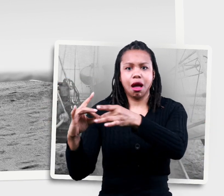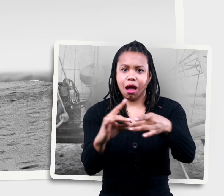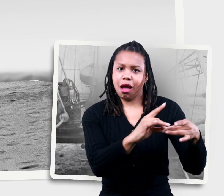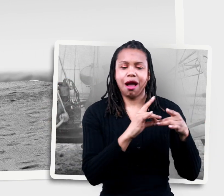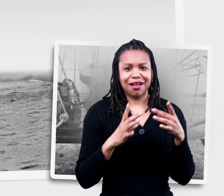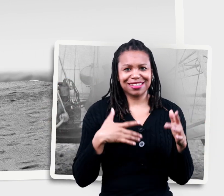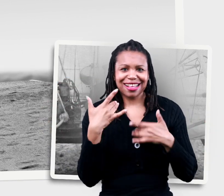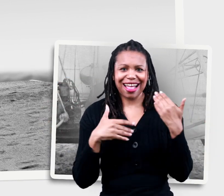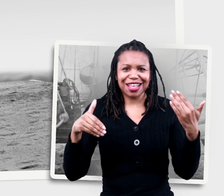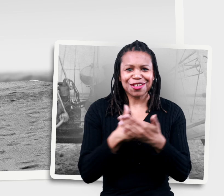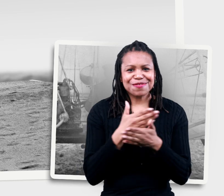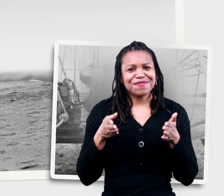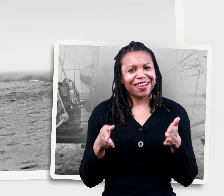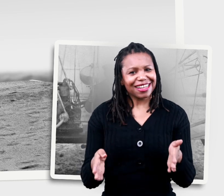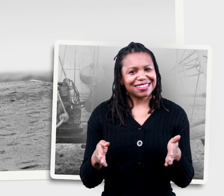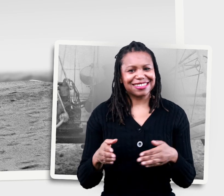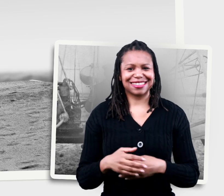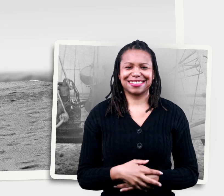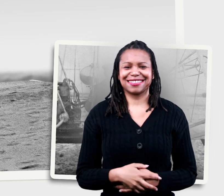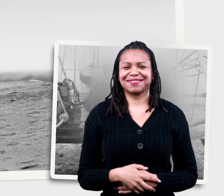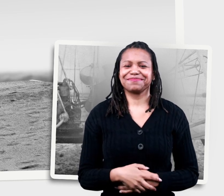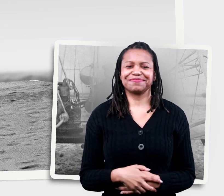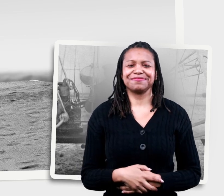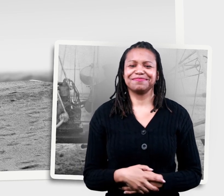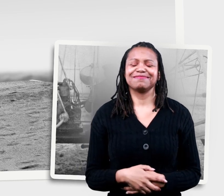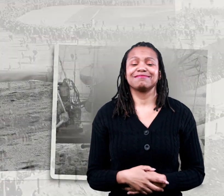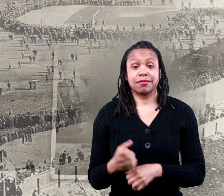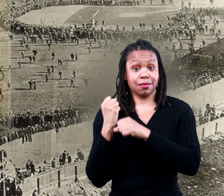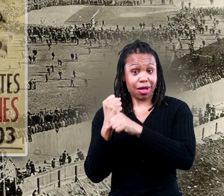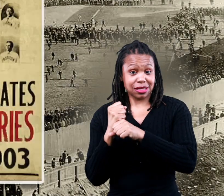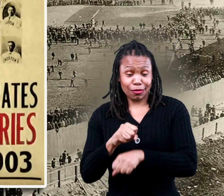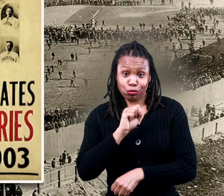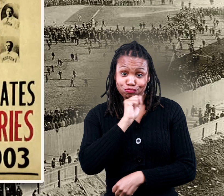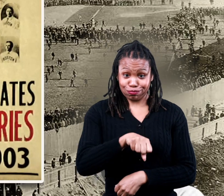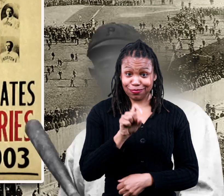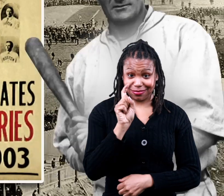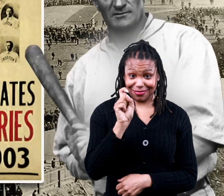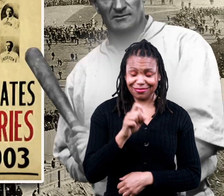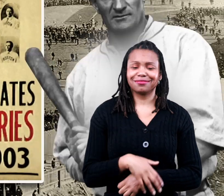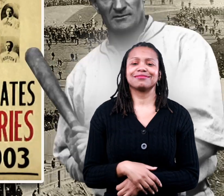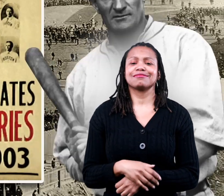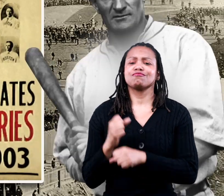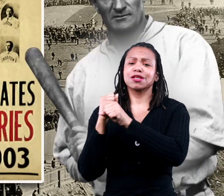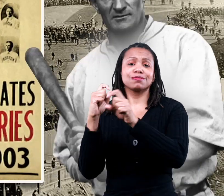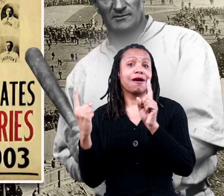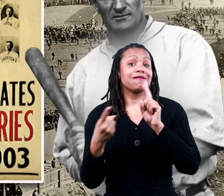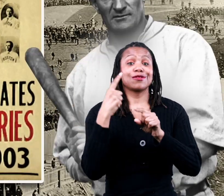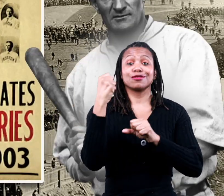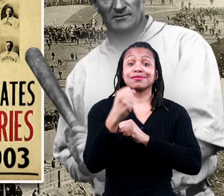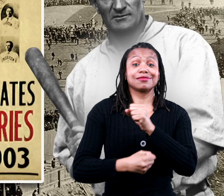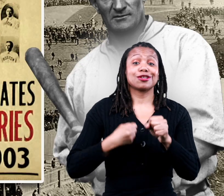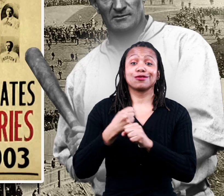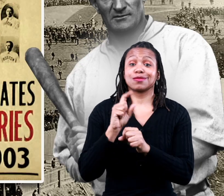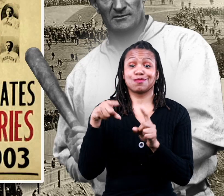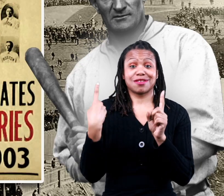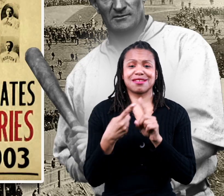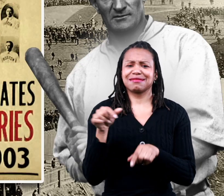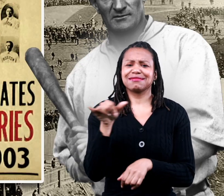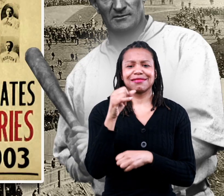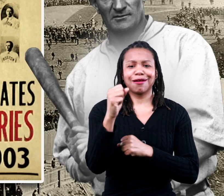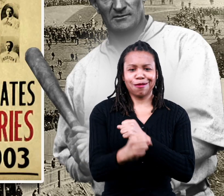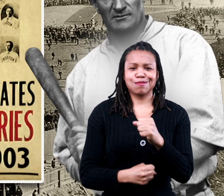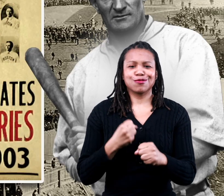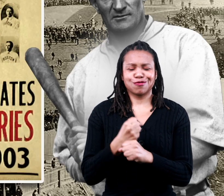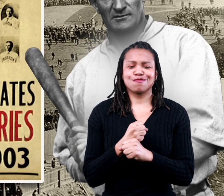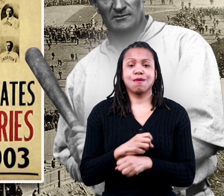connect people and places together in new and exciting ways. Are you a baseball fan? The first World Series